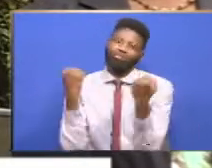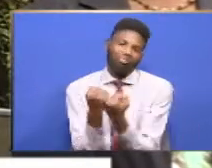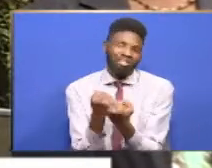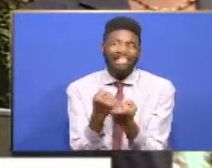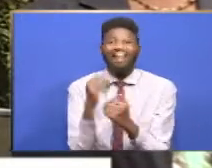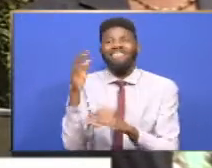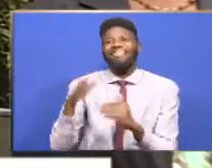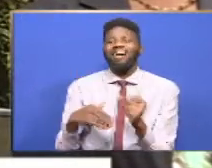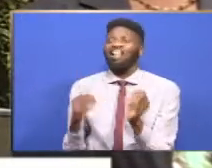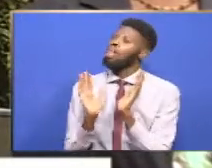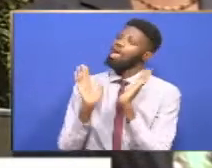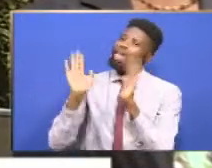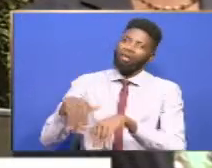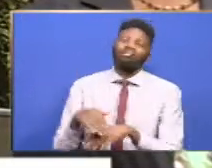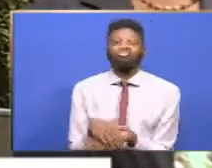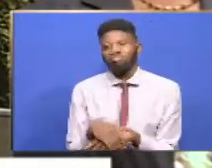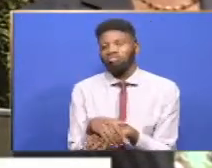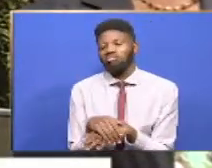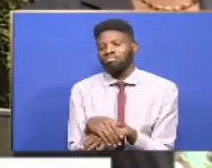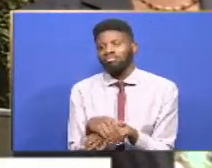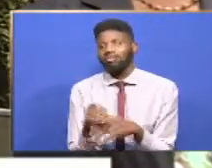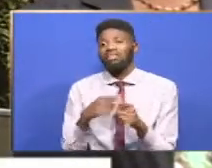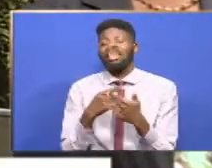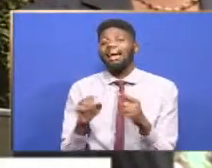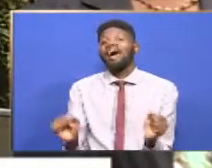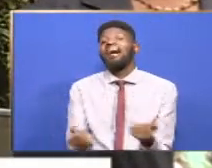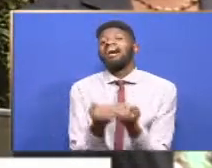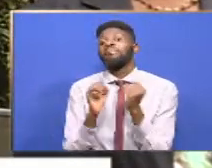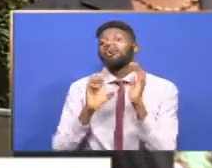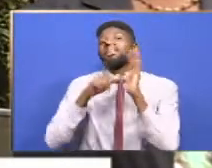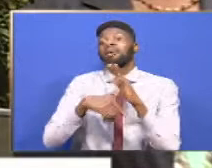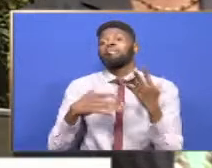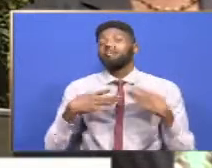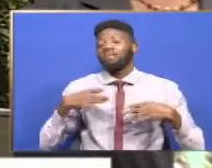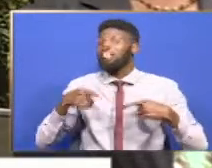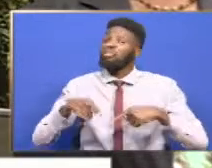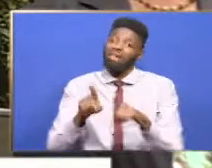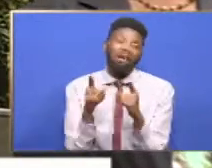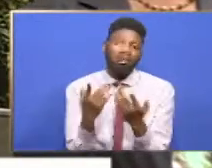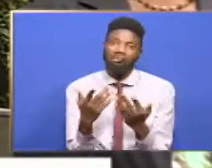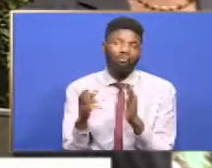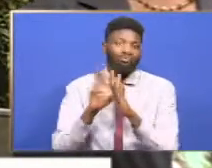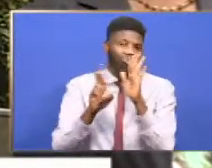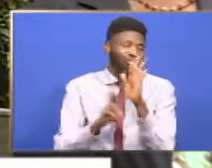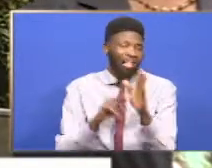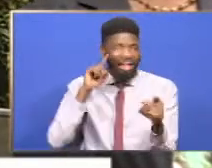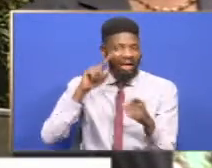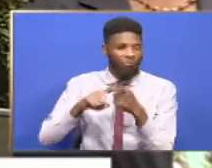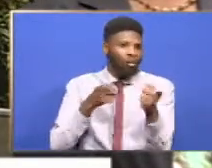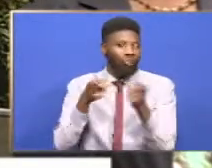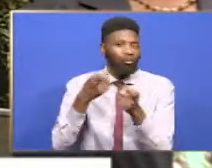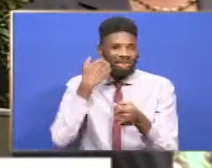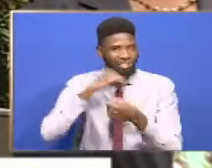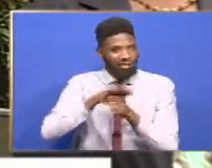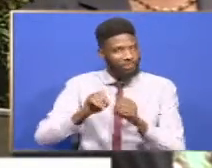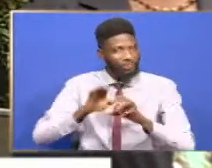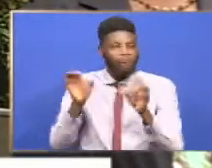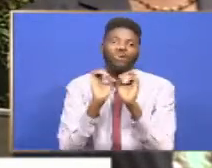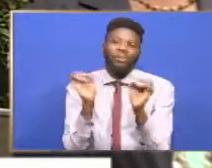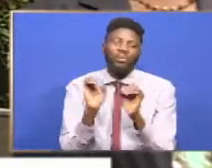it to chance, and then people fail to take appropriate infection prevention control measures that then